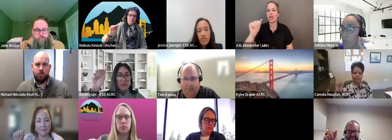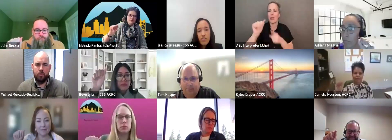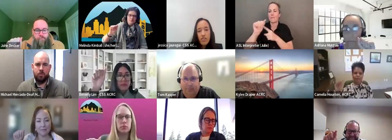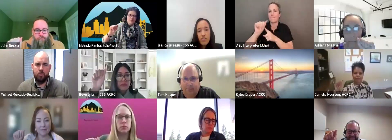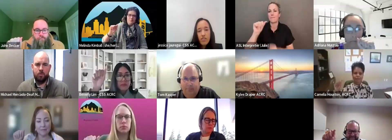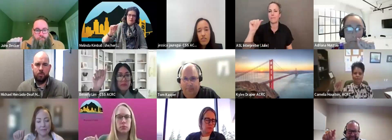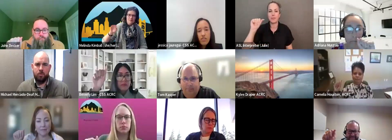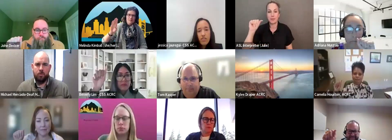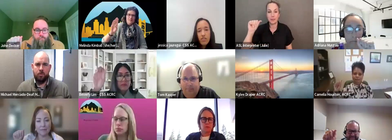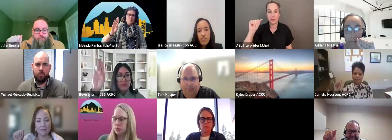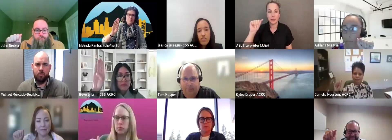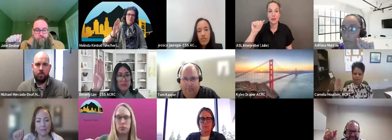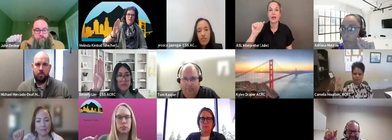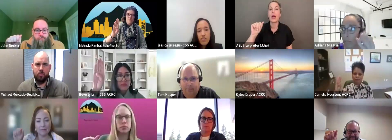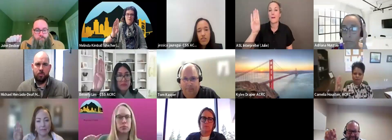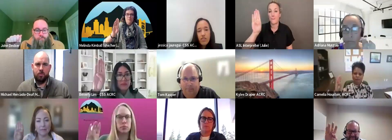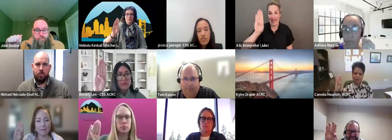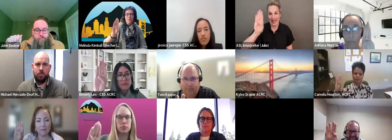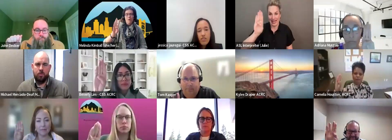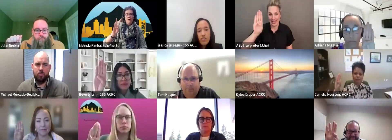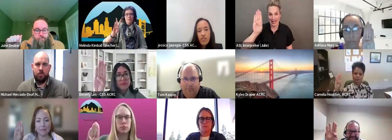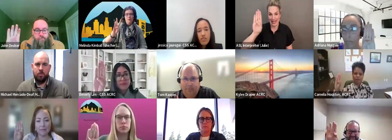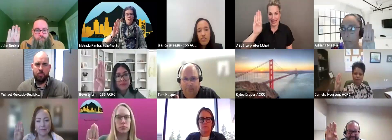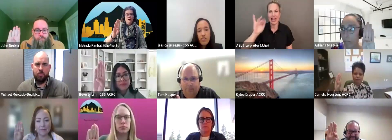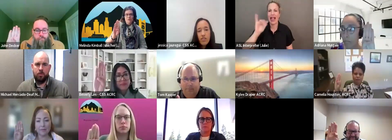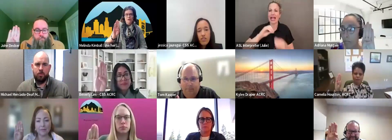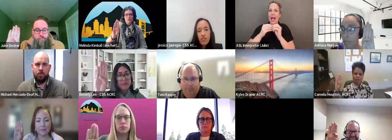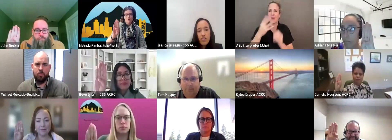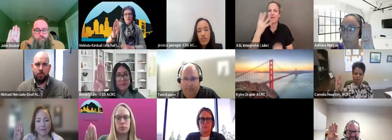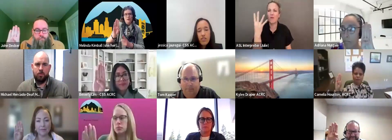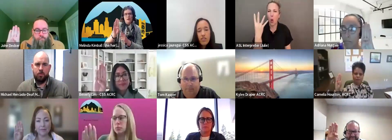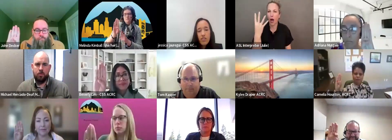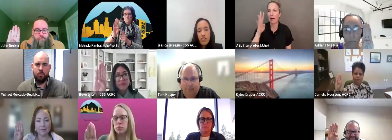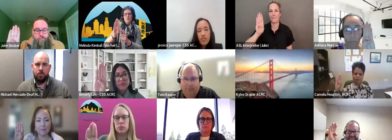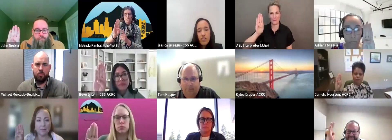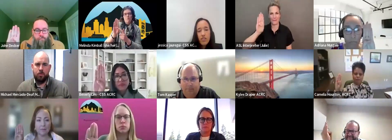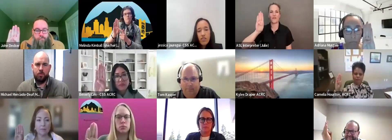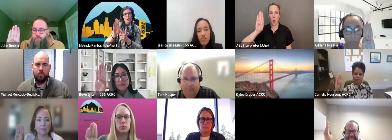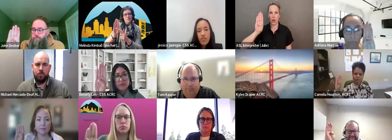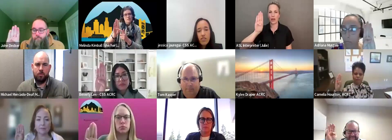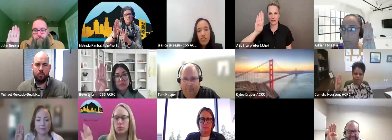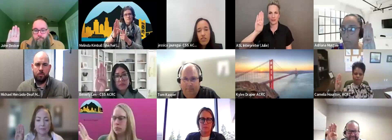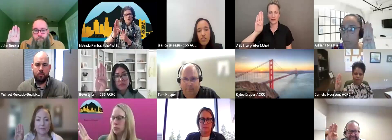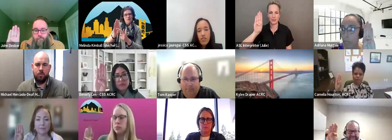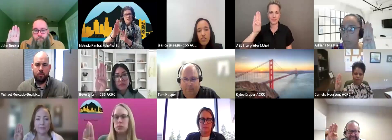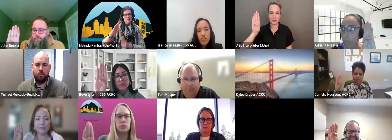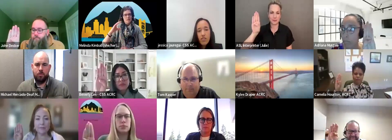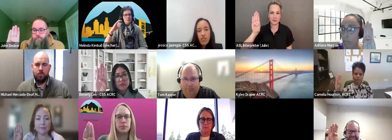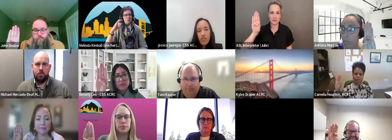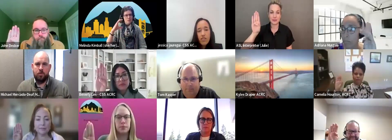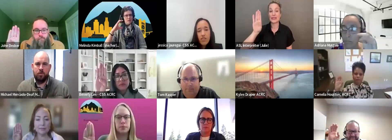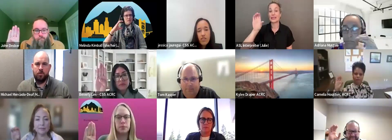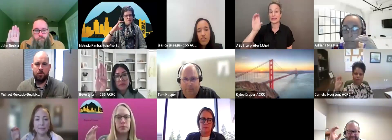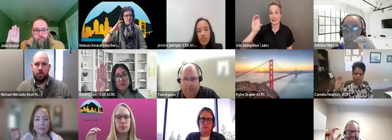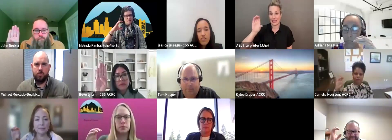side. B is you're going to now make the number 4, bring your fingers together and put your thumb across.